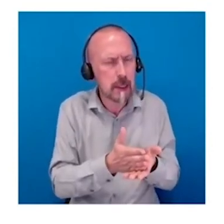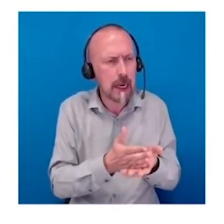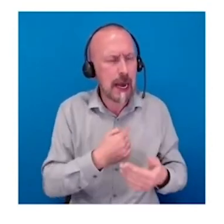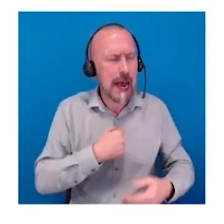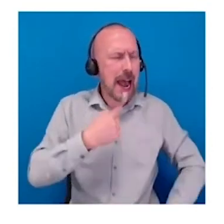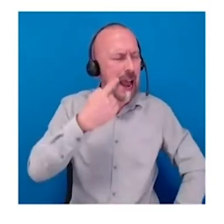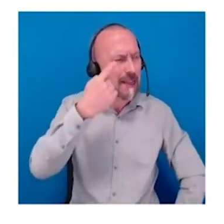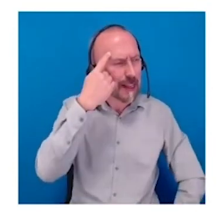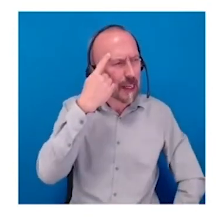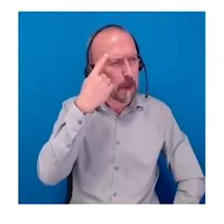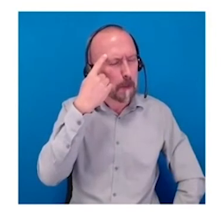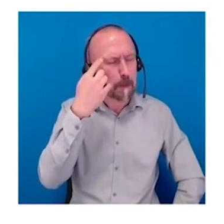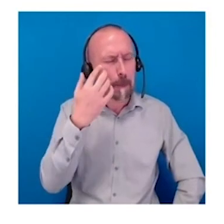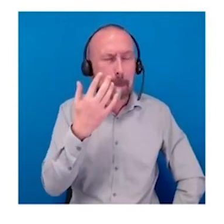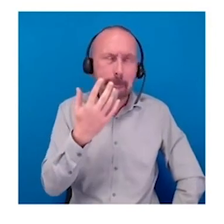one of the